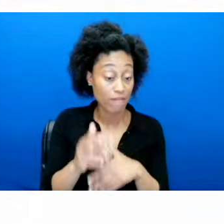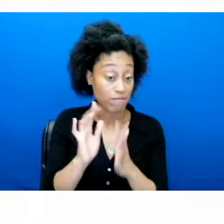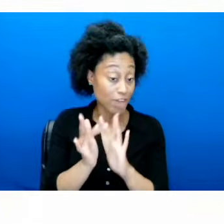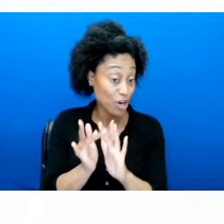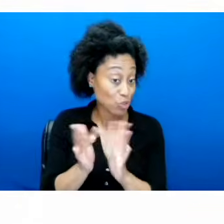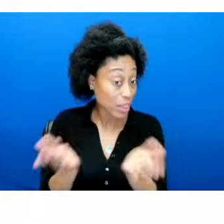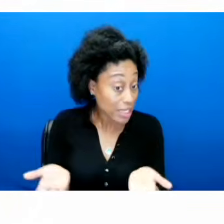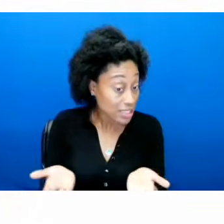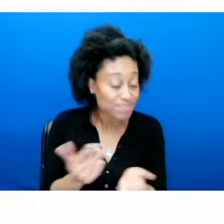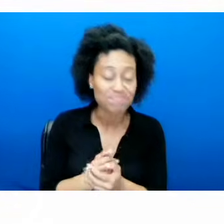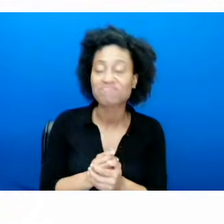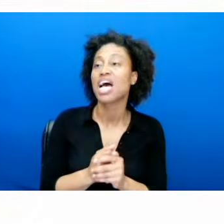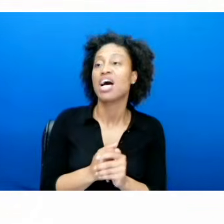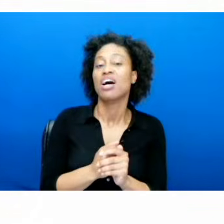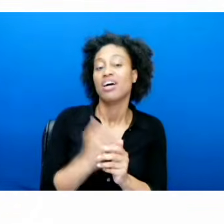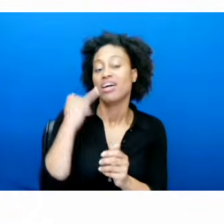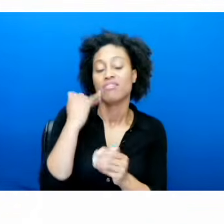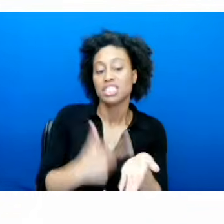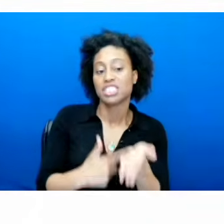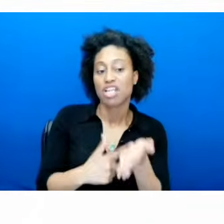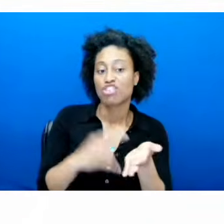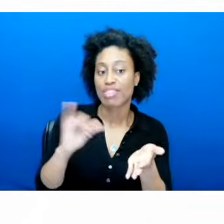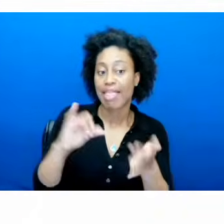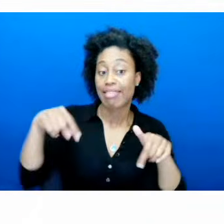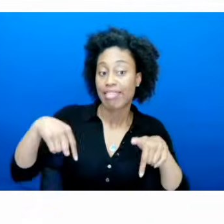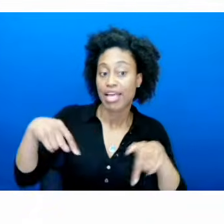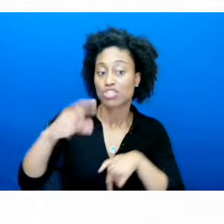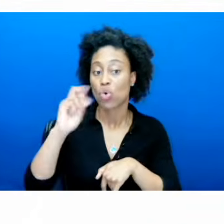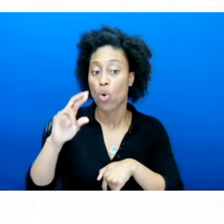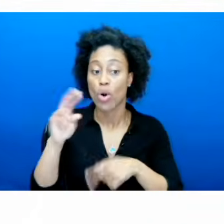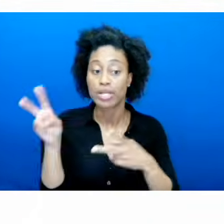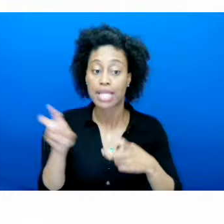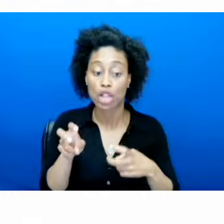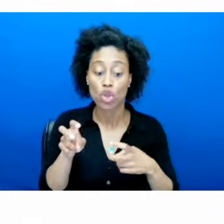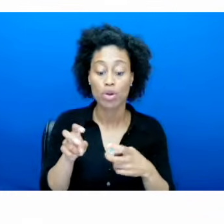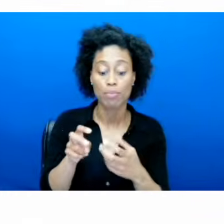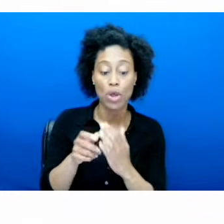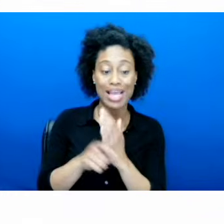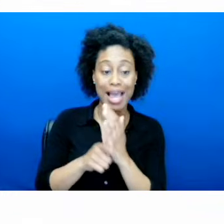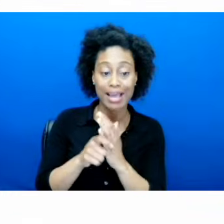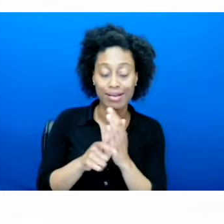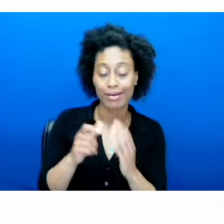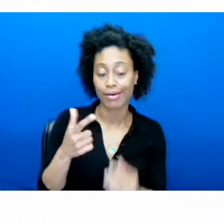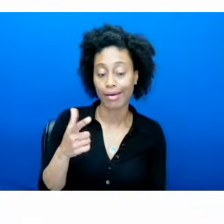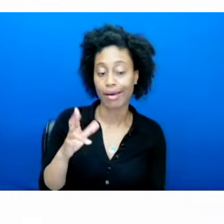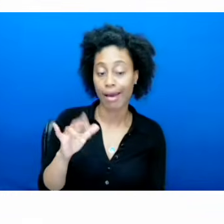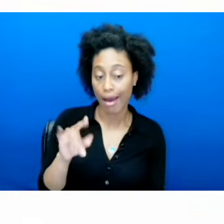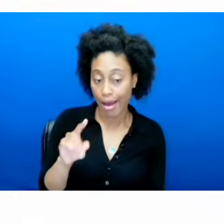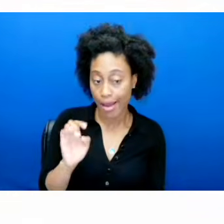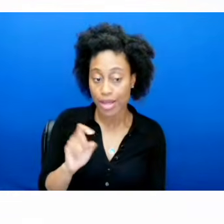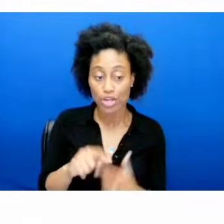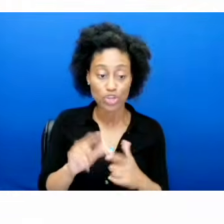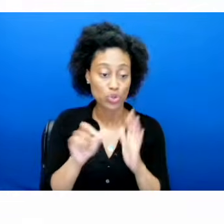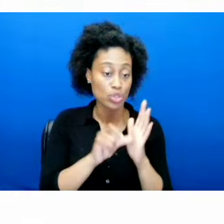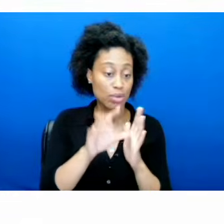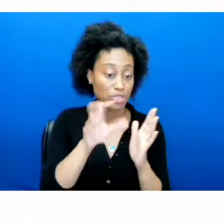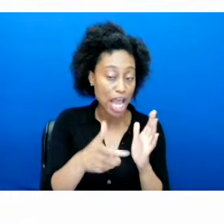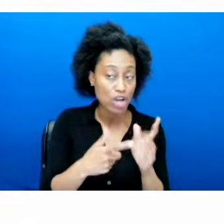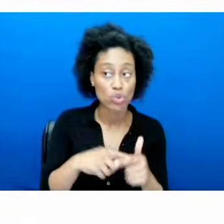be discussions like this or our downloadable guides, our YouTube channel, our social